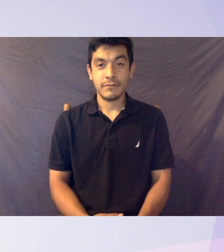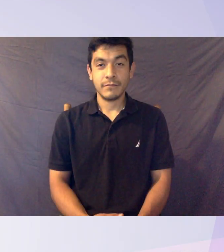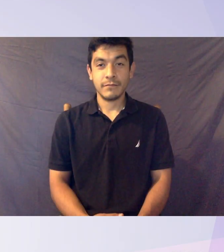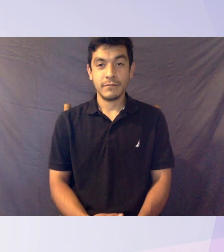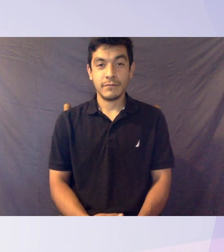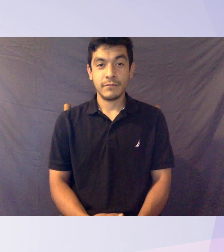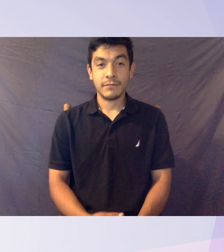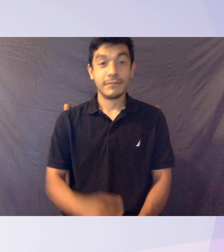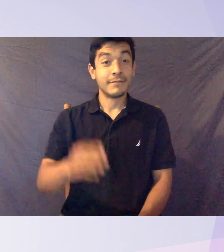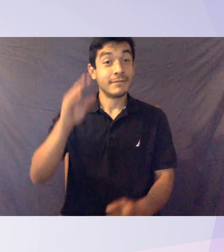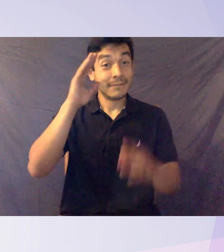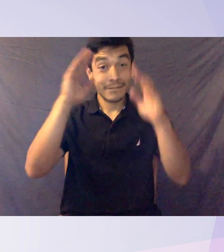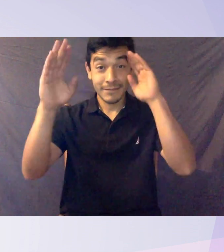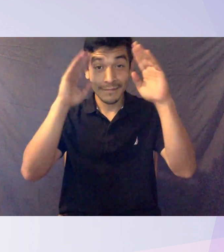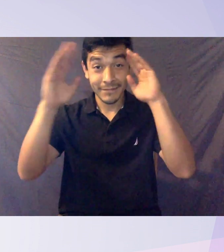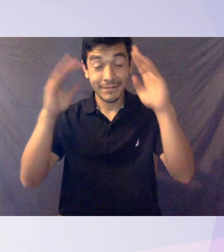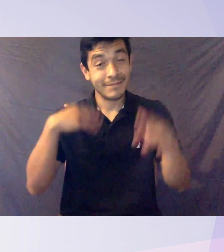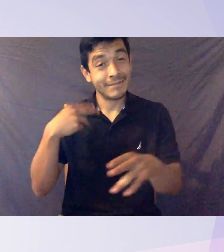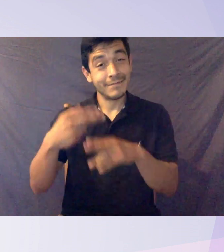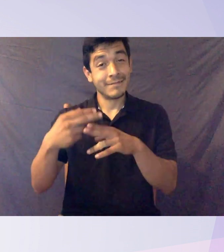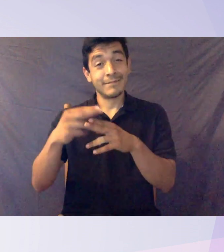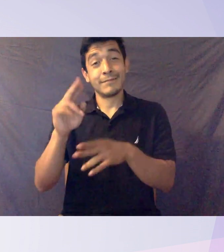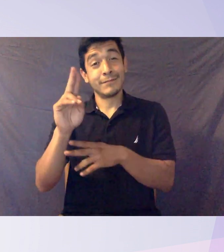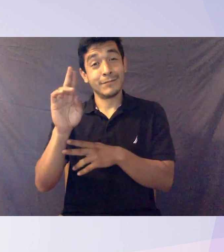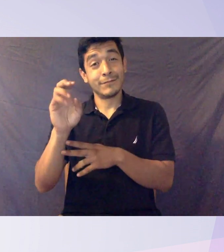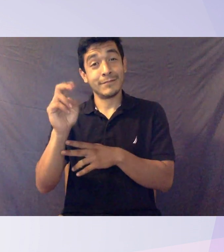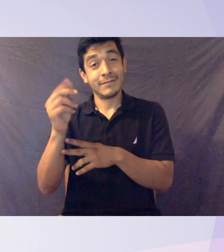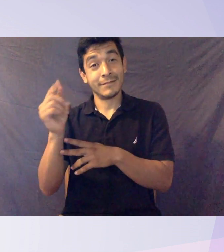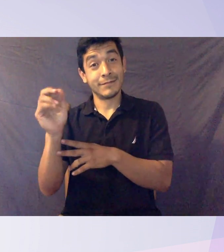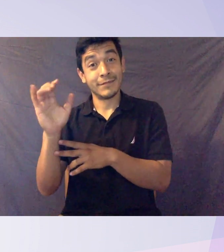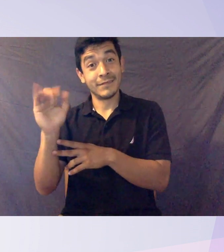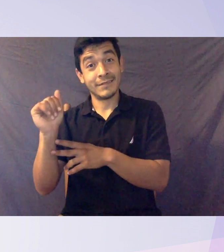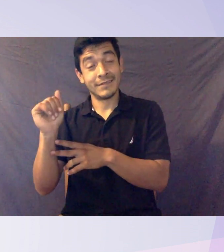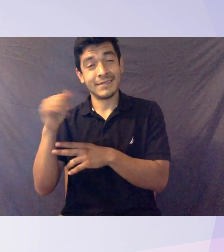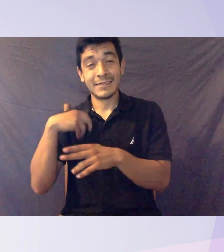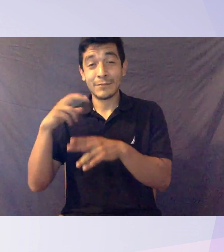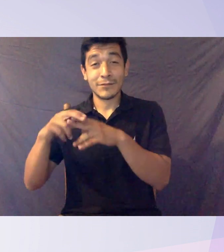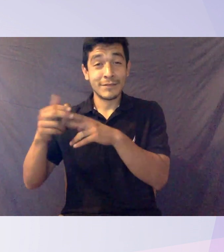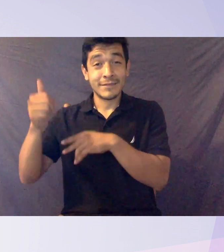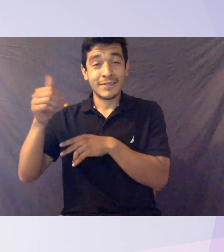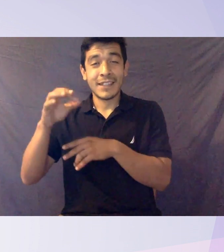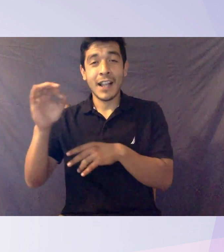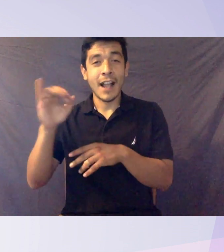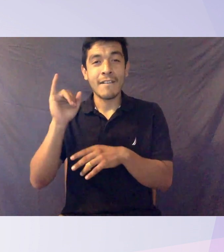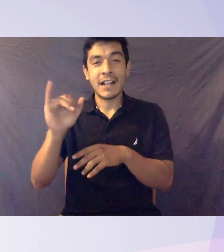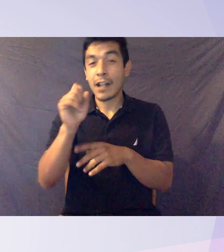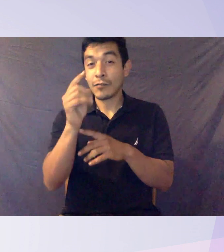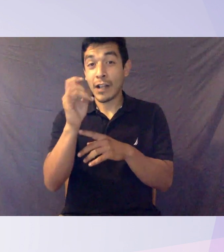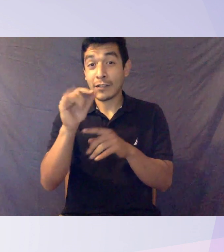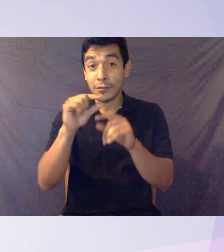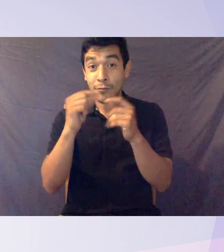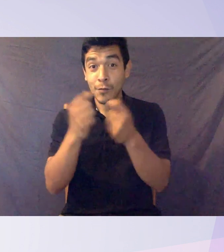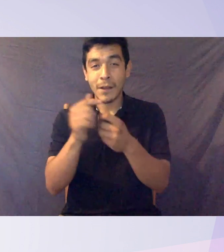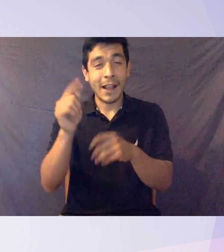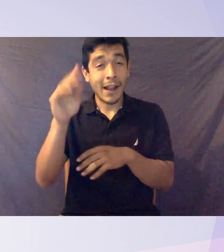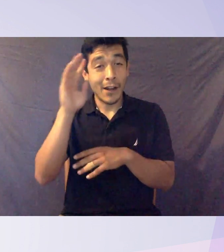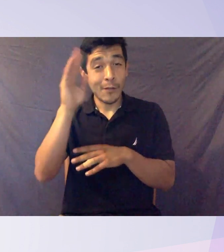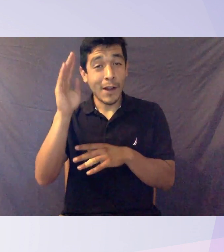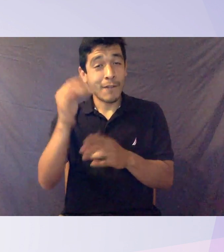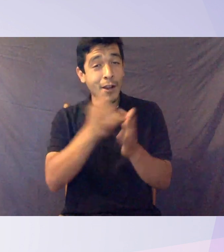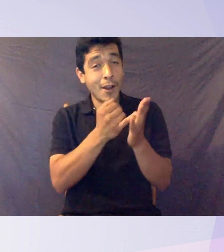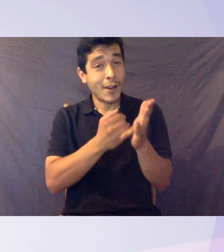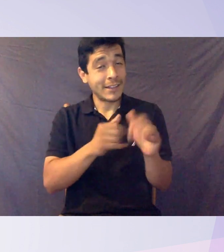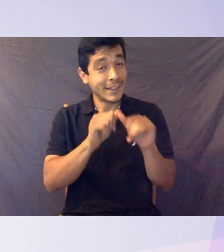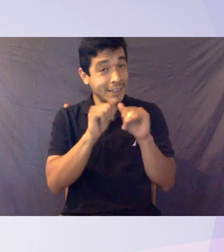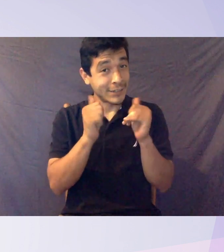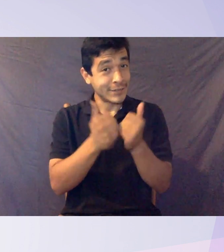Hey everyone, I'm Ruben Garcia, co-head of the Cultural Business Strategy Group at Creative Artist Agency. I'm so pleased to be here today and to